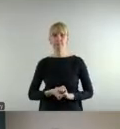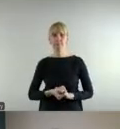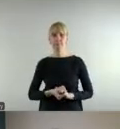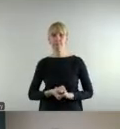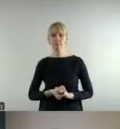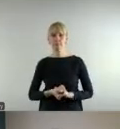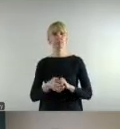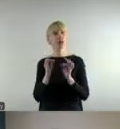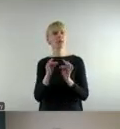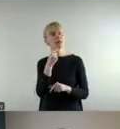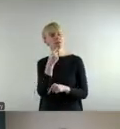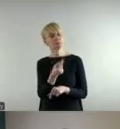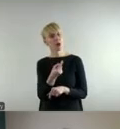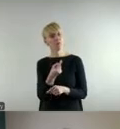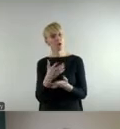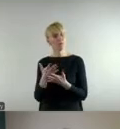collaboration